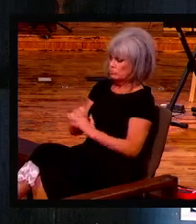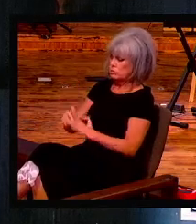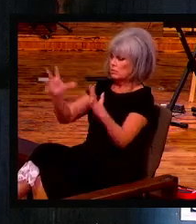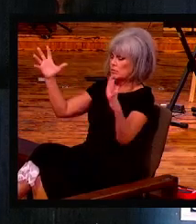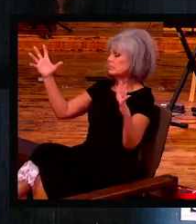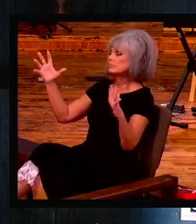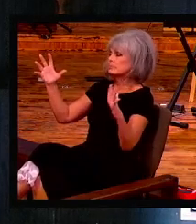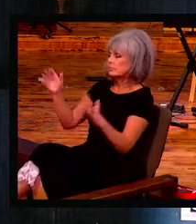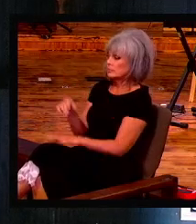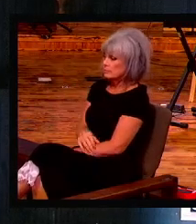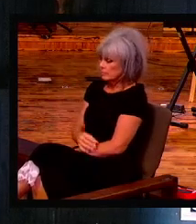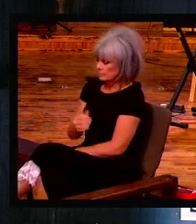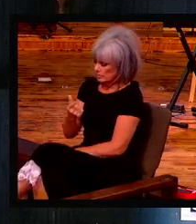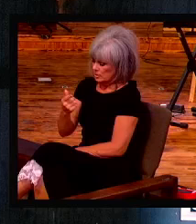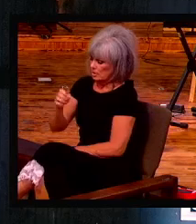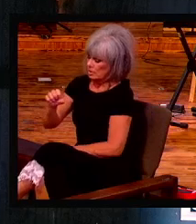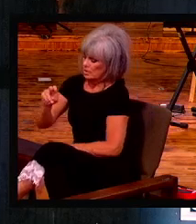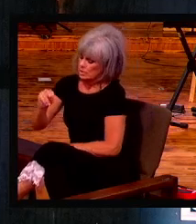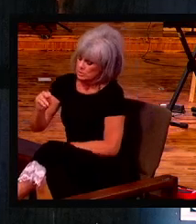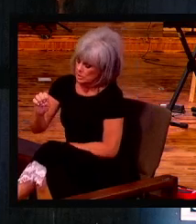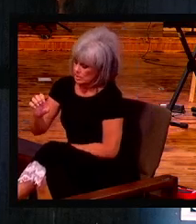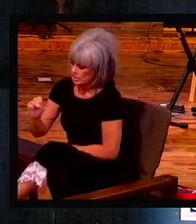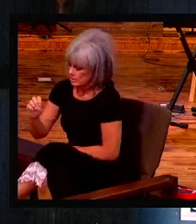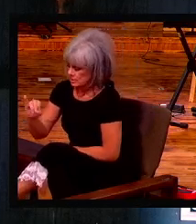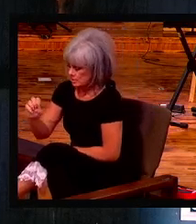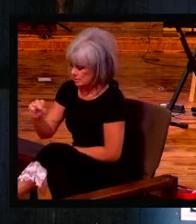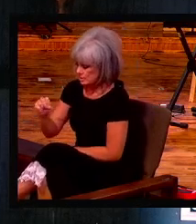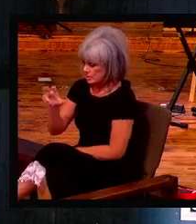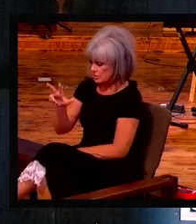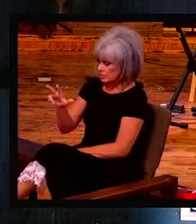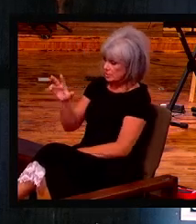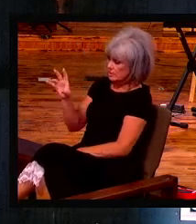37, verse 23.